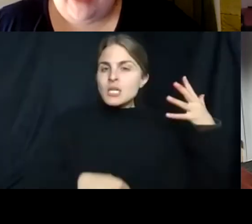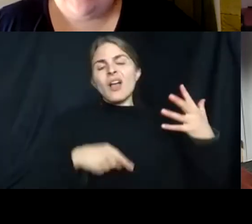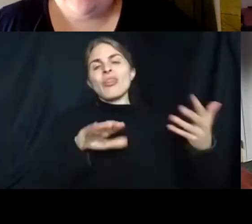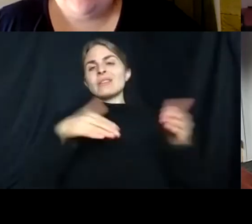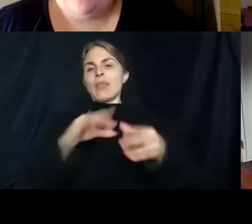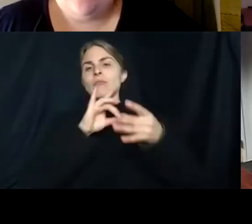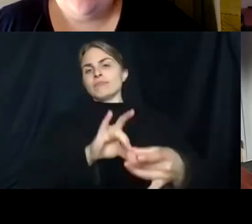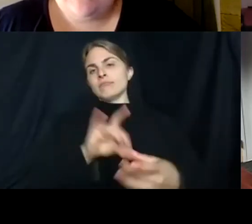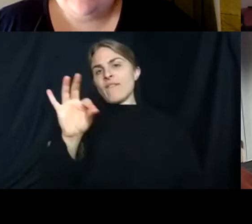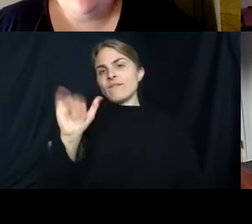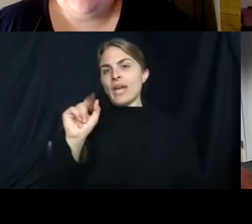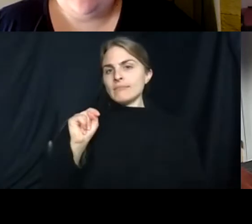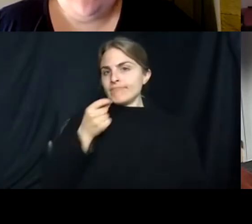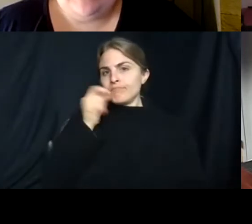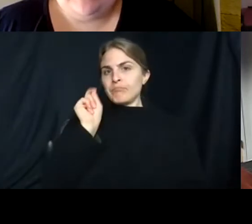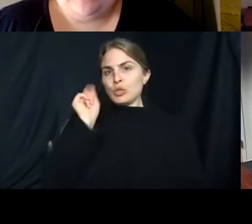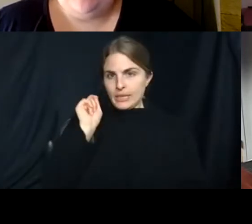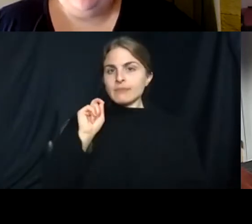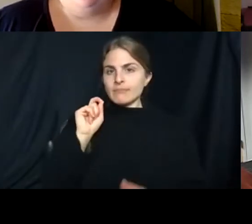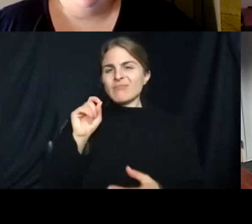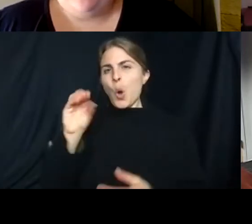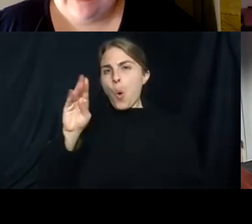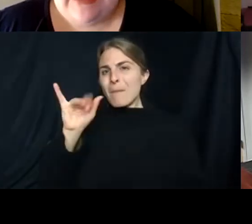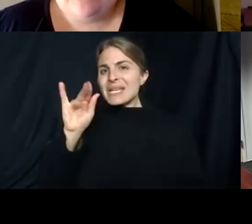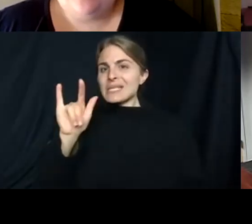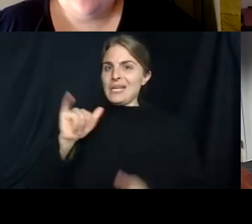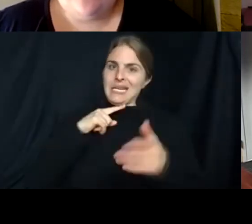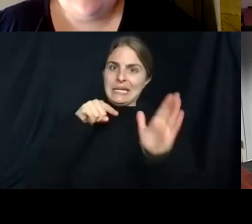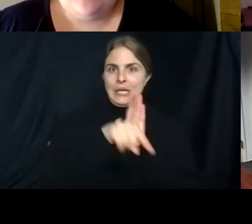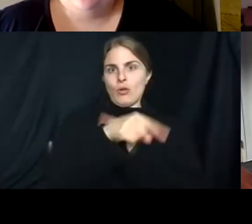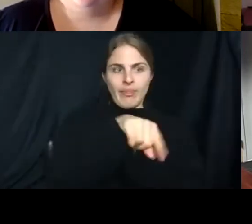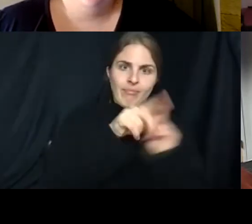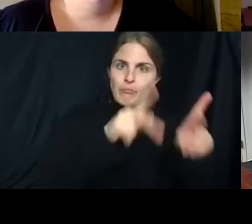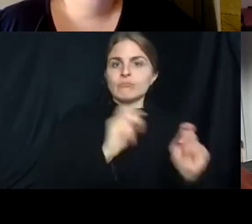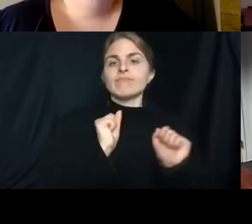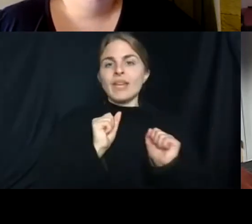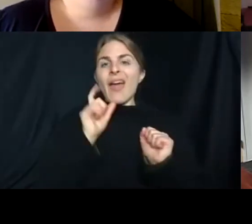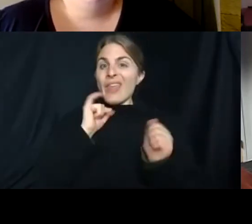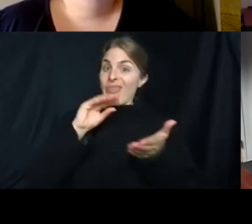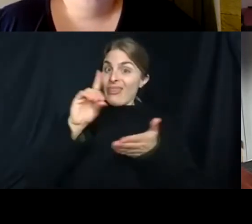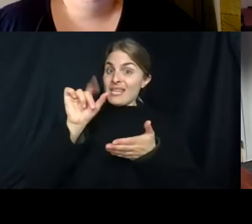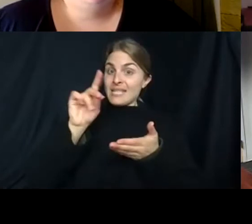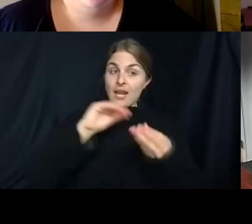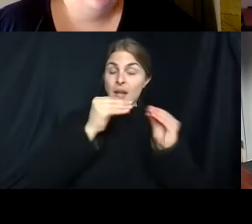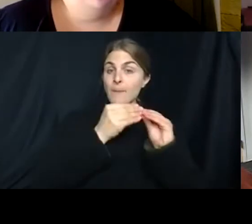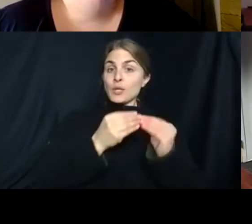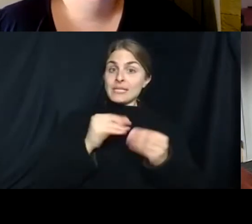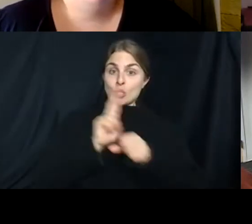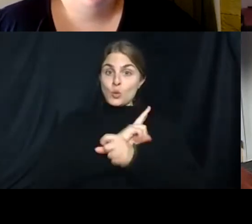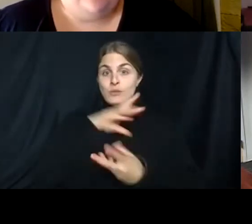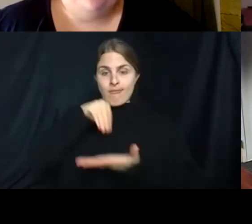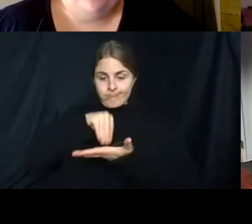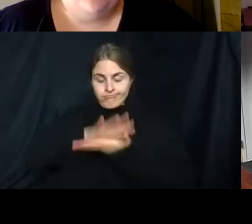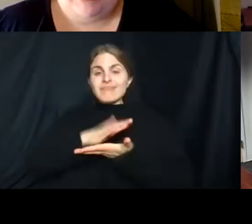our fatness. Our death is labeled as obesity. And then that data gets used in a simplistic